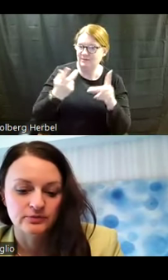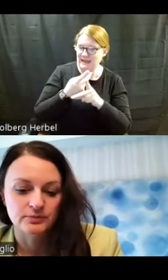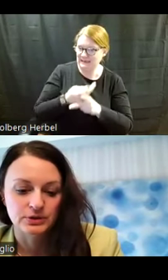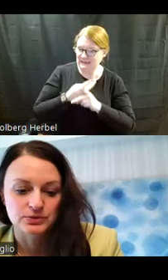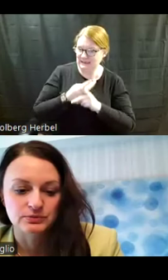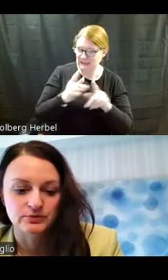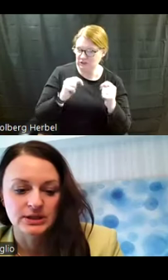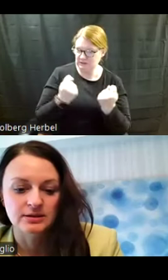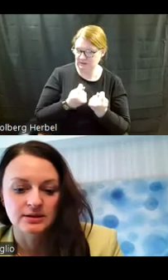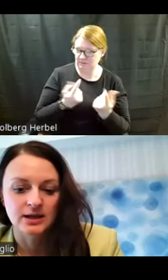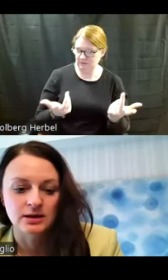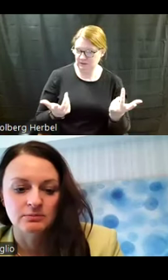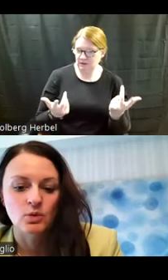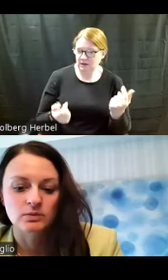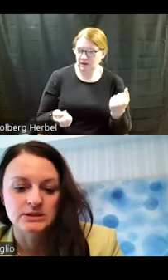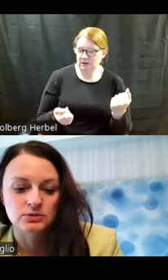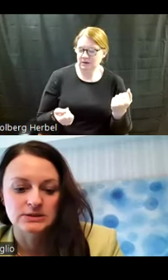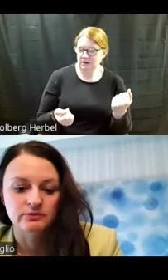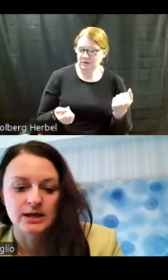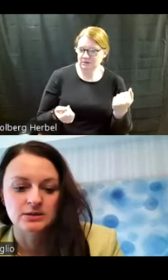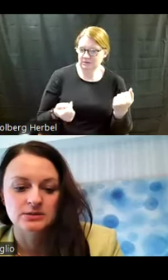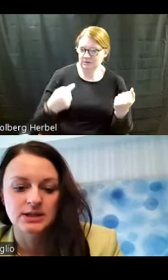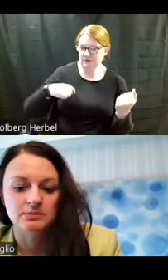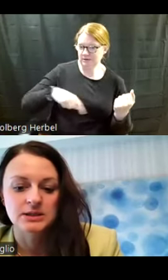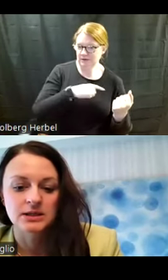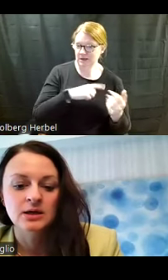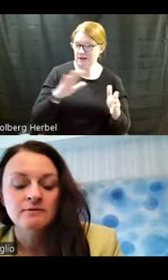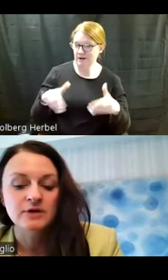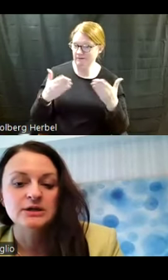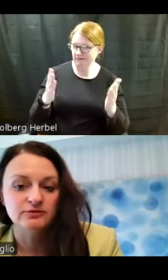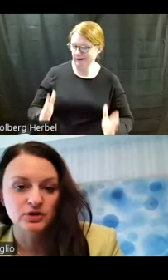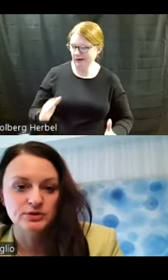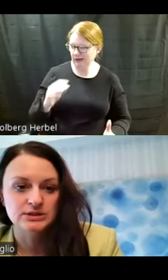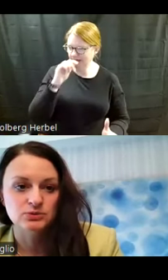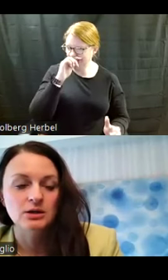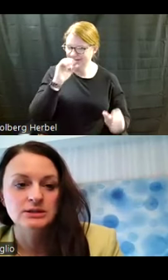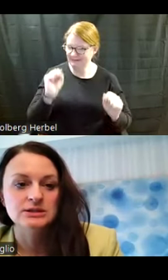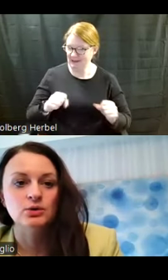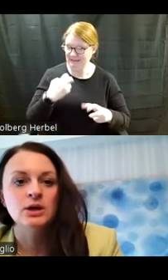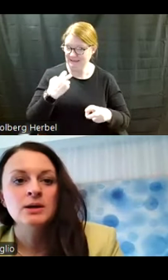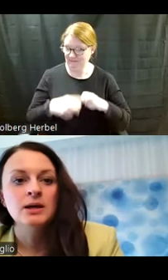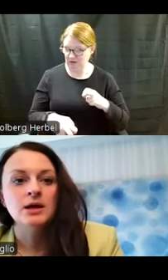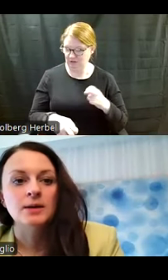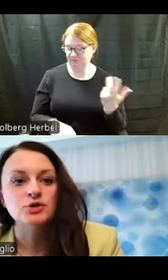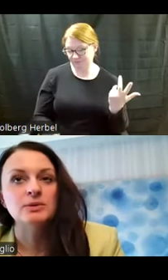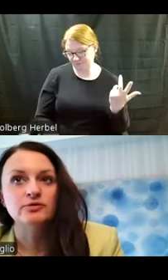want to, forget that what we do as providers can be very difficult as well. And so